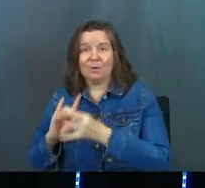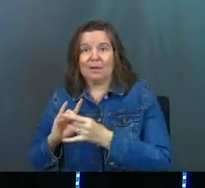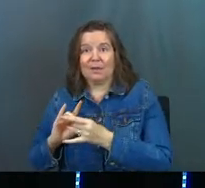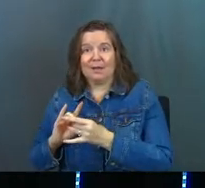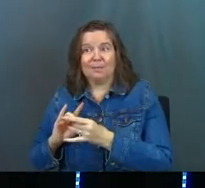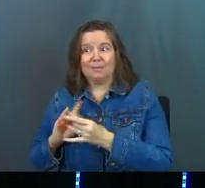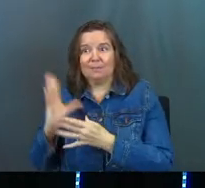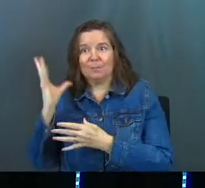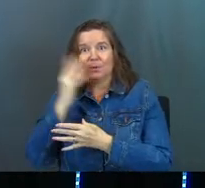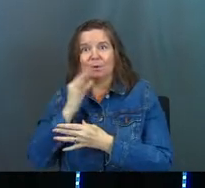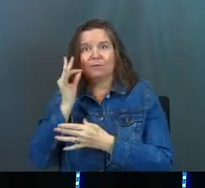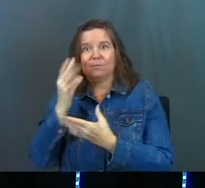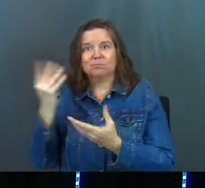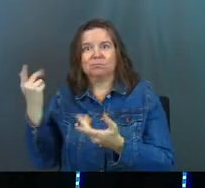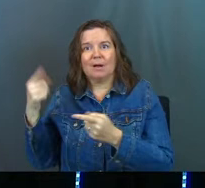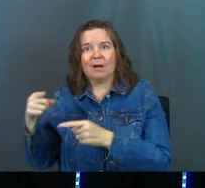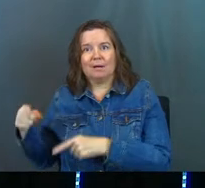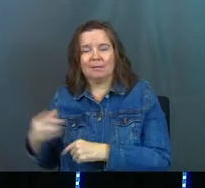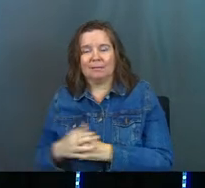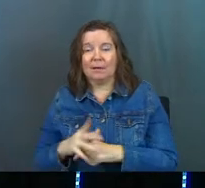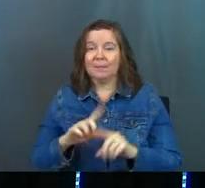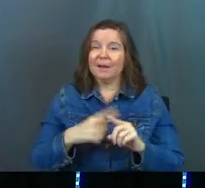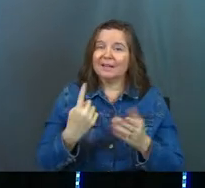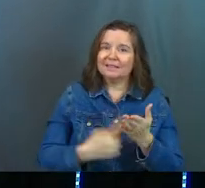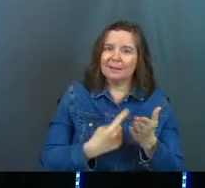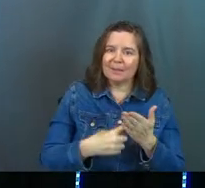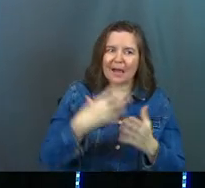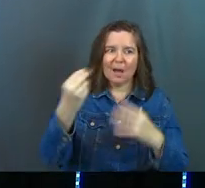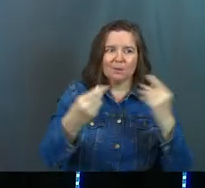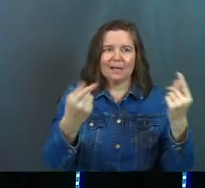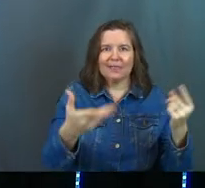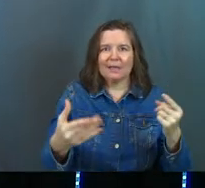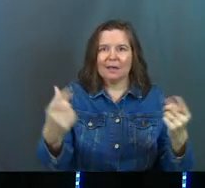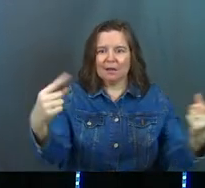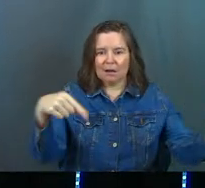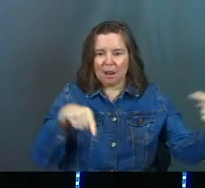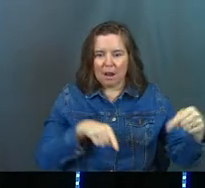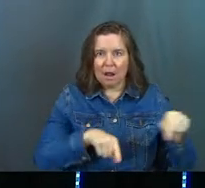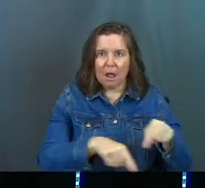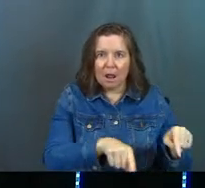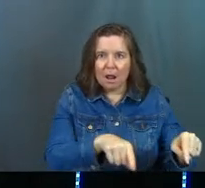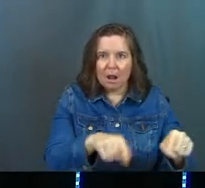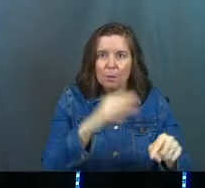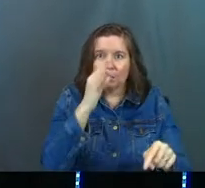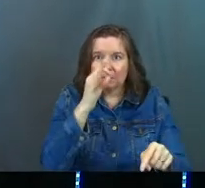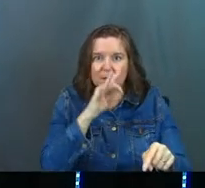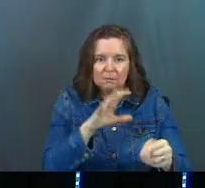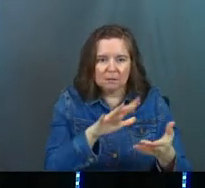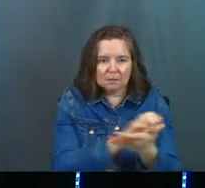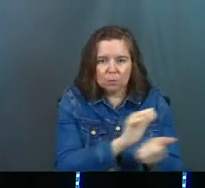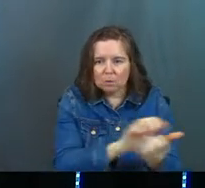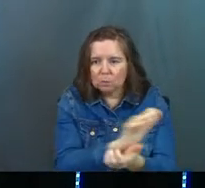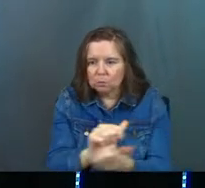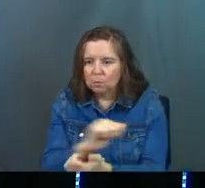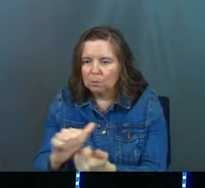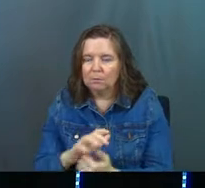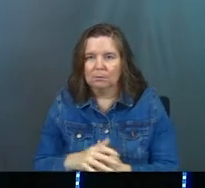And so they say, but sometimes it's these outside forces that kind of come in to our